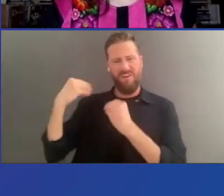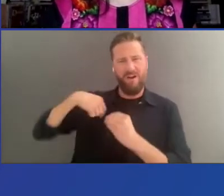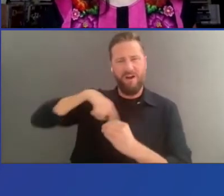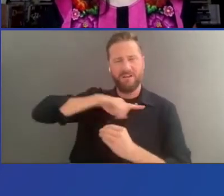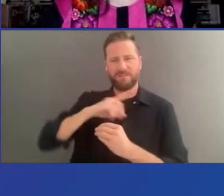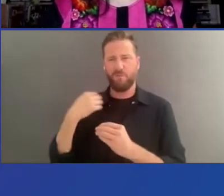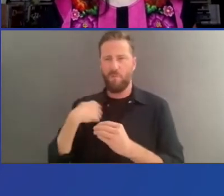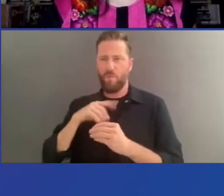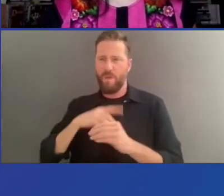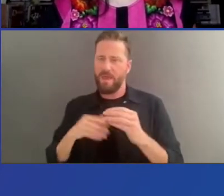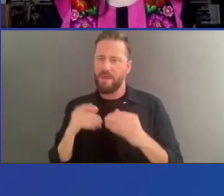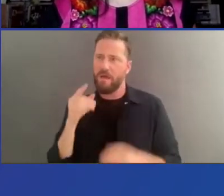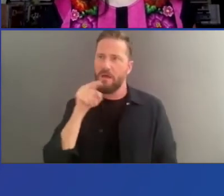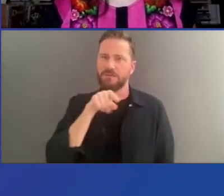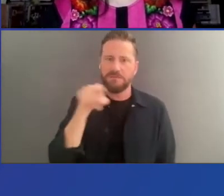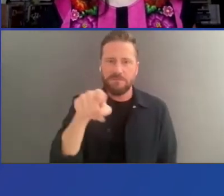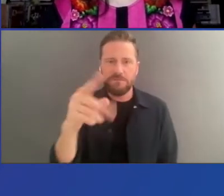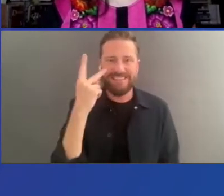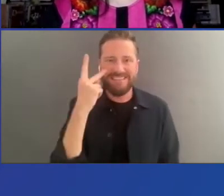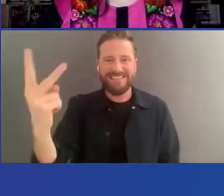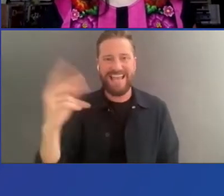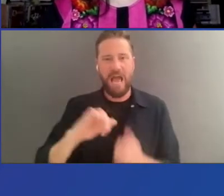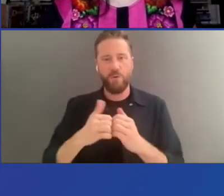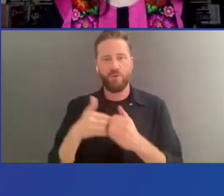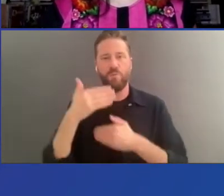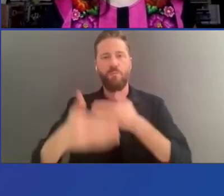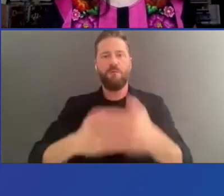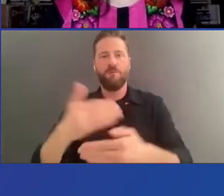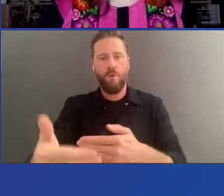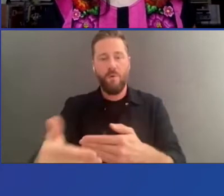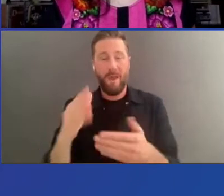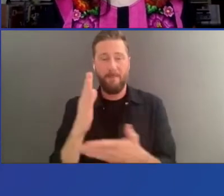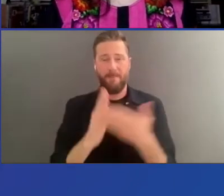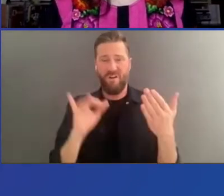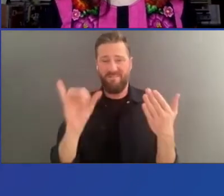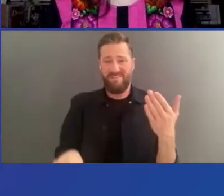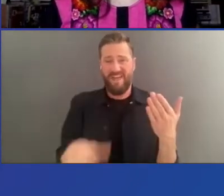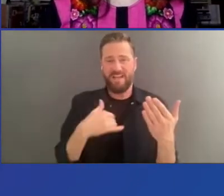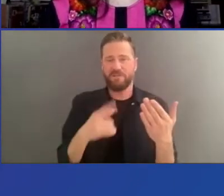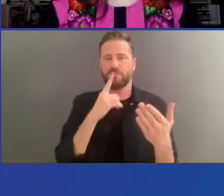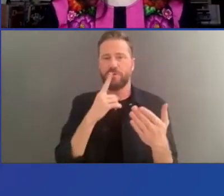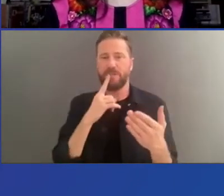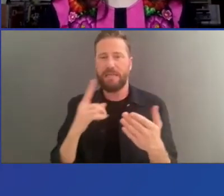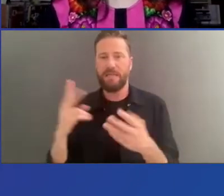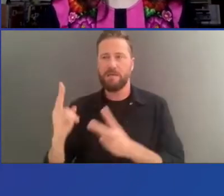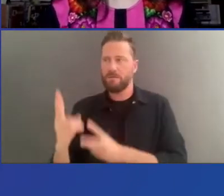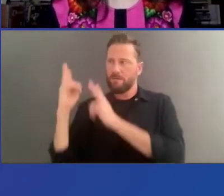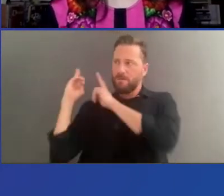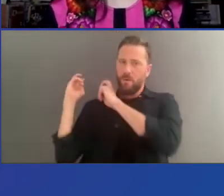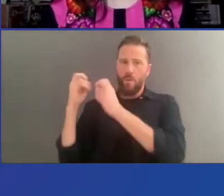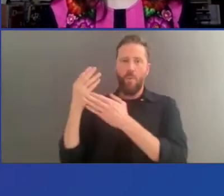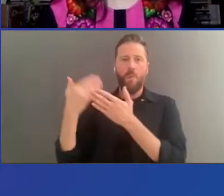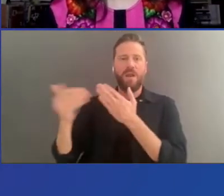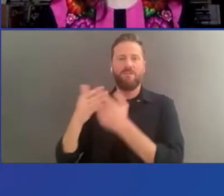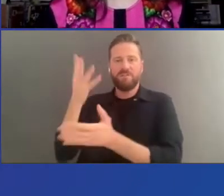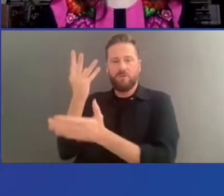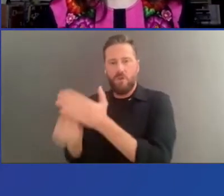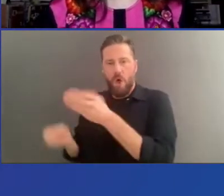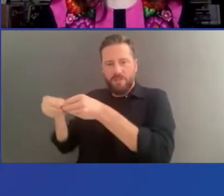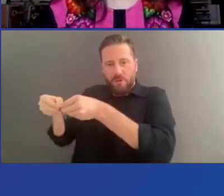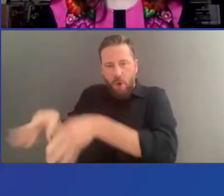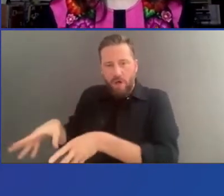moving forward. And part of that is regaining the things that have been lost. That's what